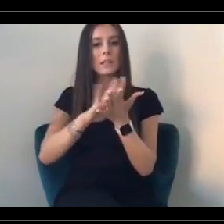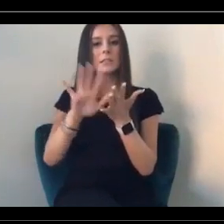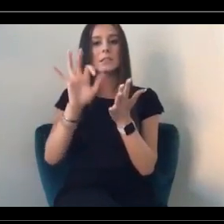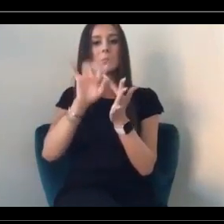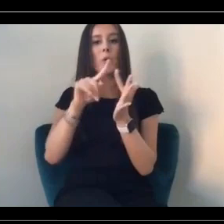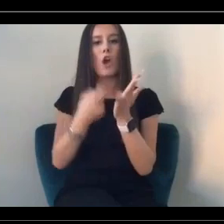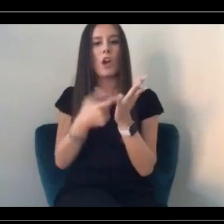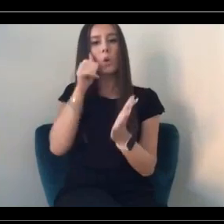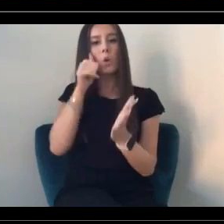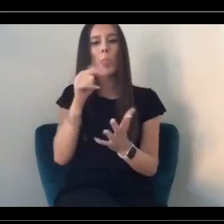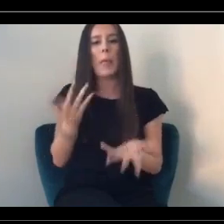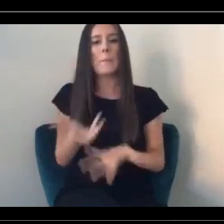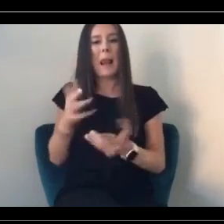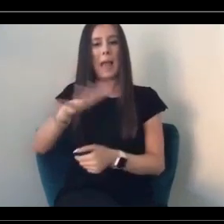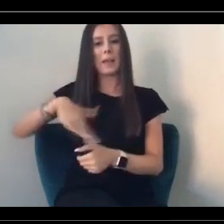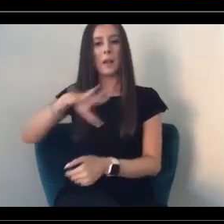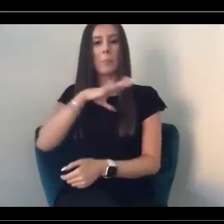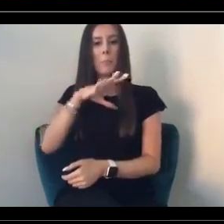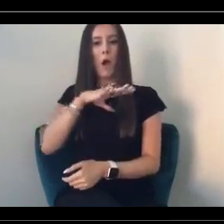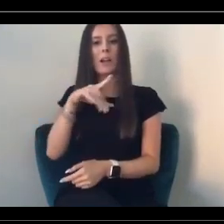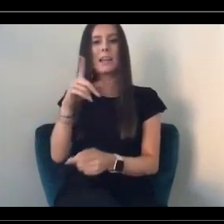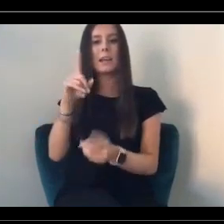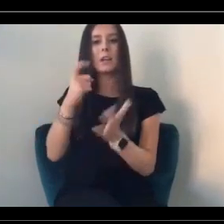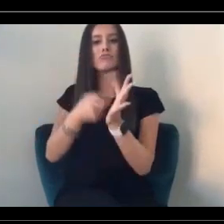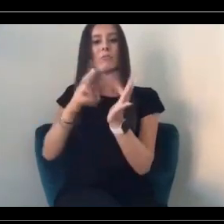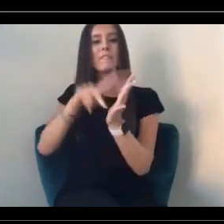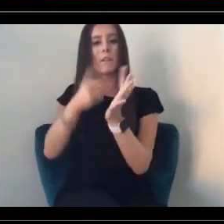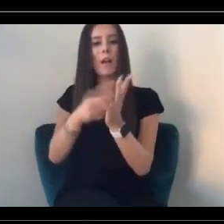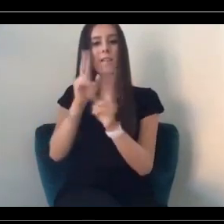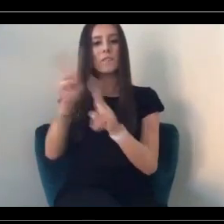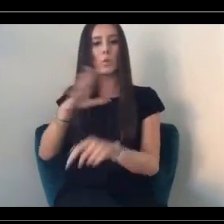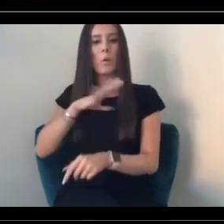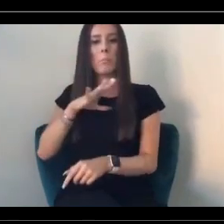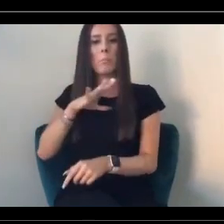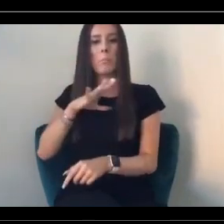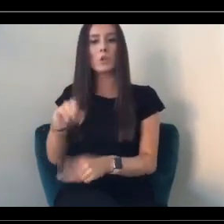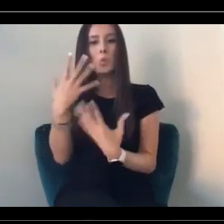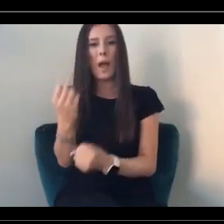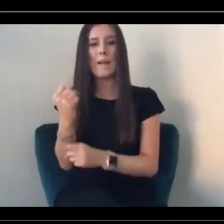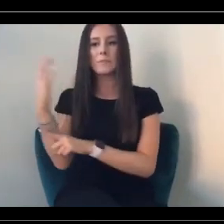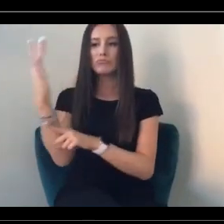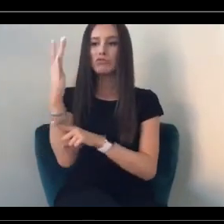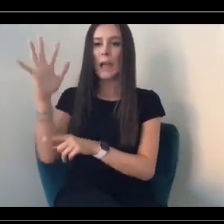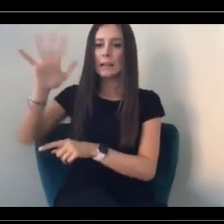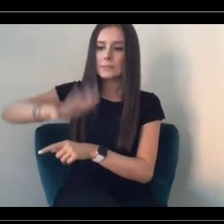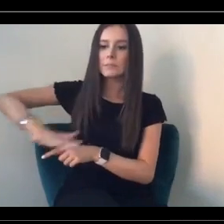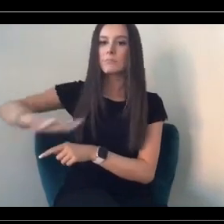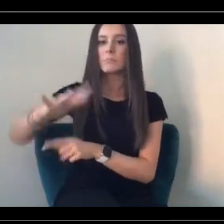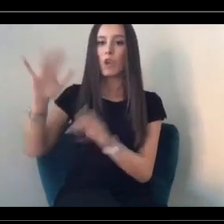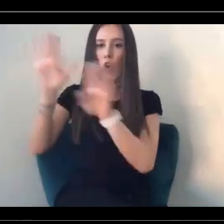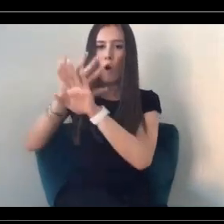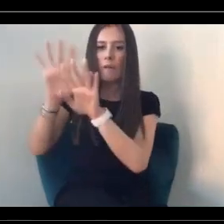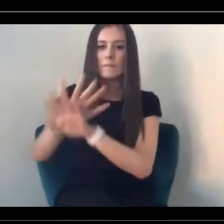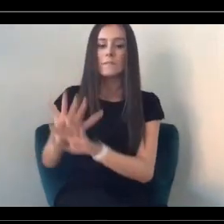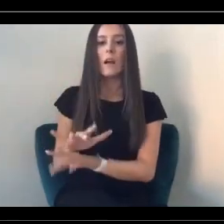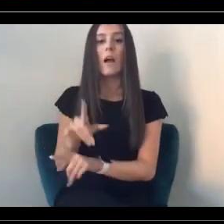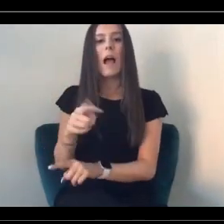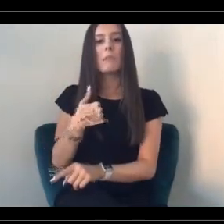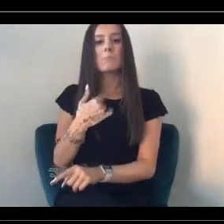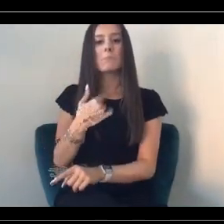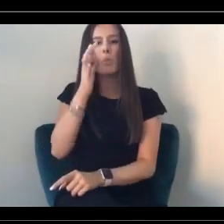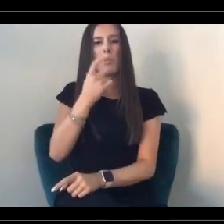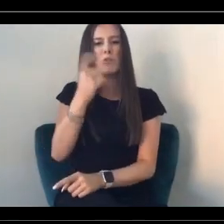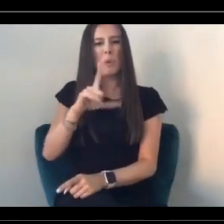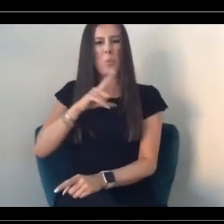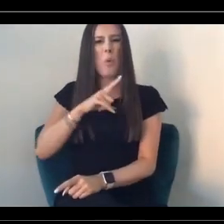in Riverview Park? I think it's called Michael Gardens. Do we have any more details on the purpose of why we're acquiring that?